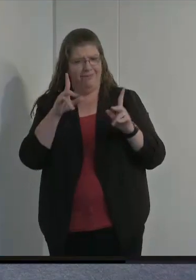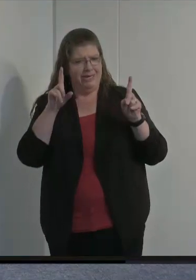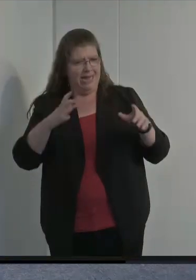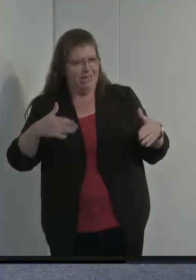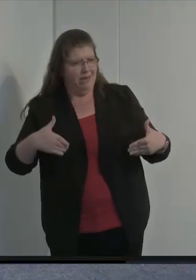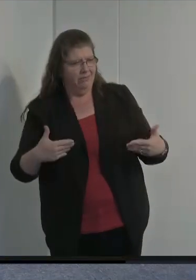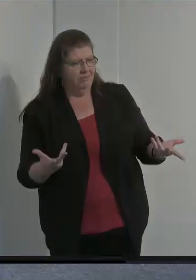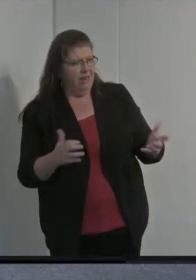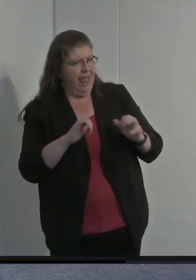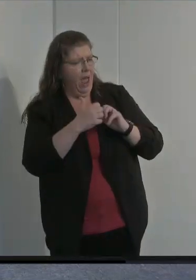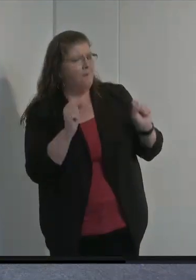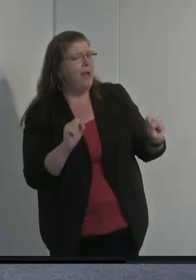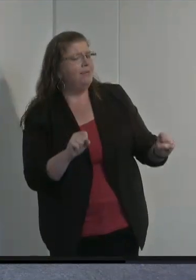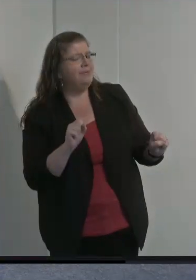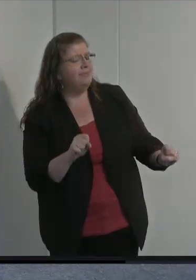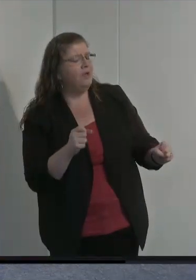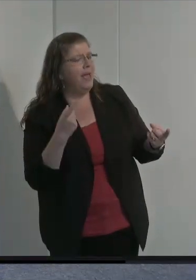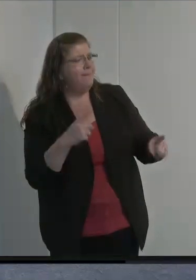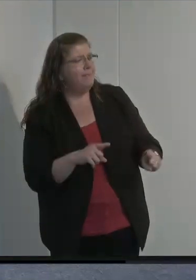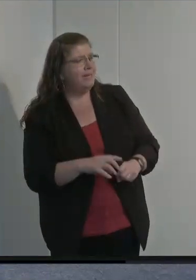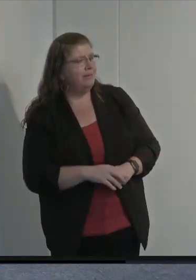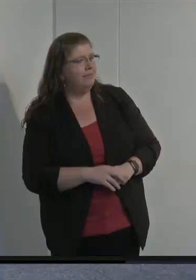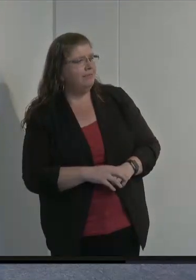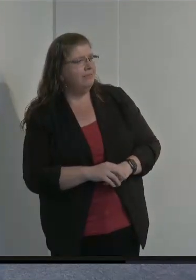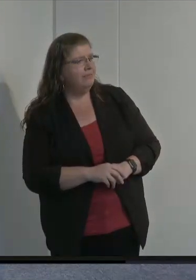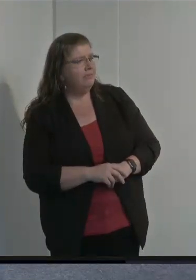possible to be happening here?